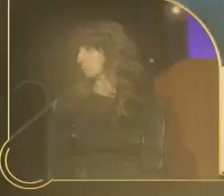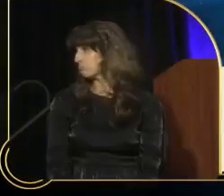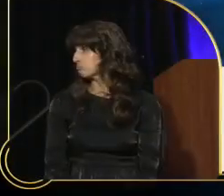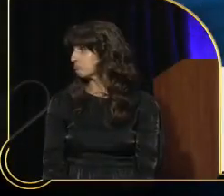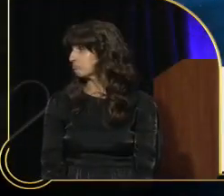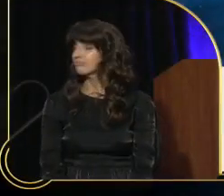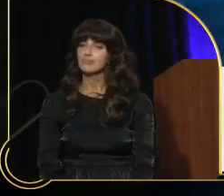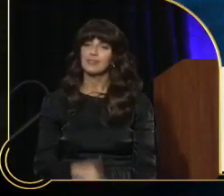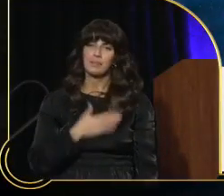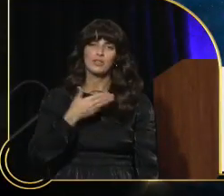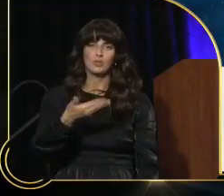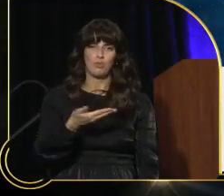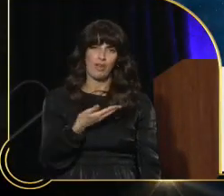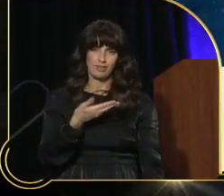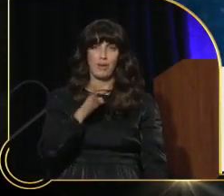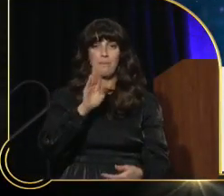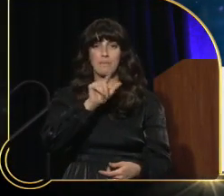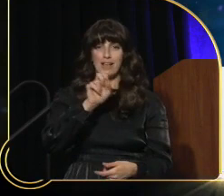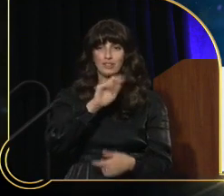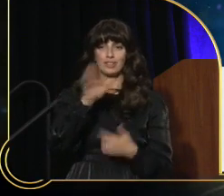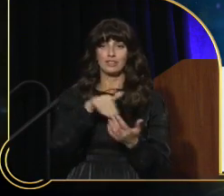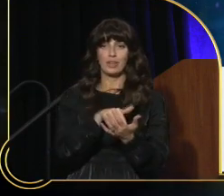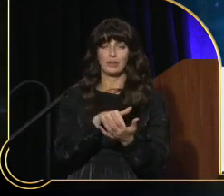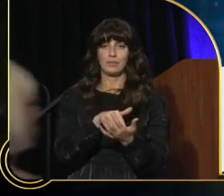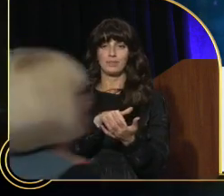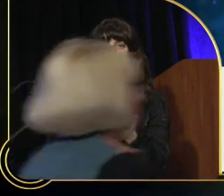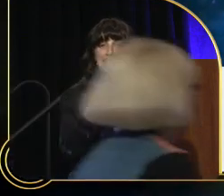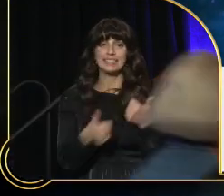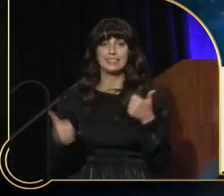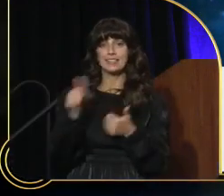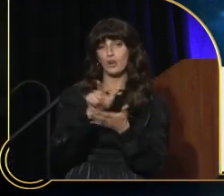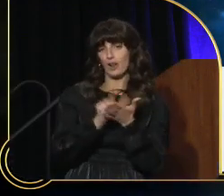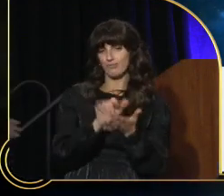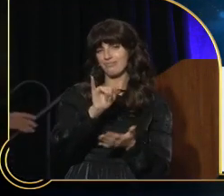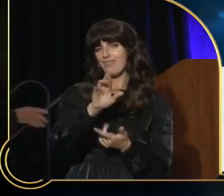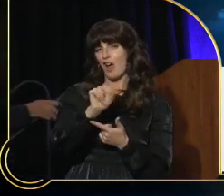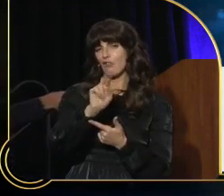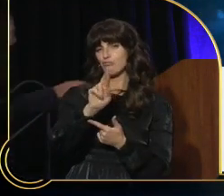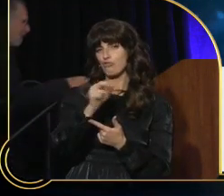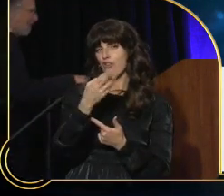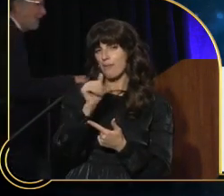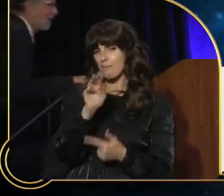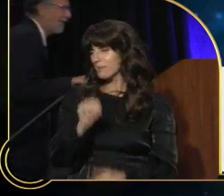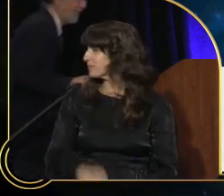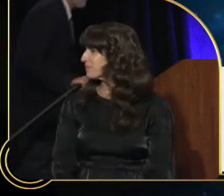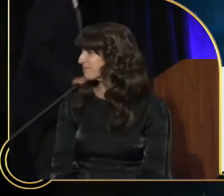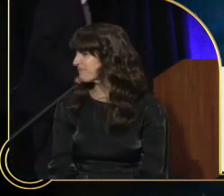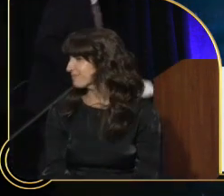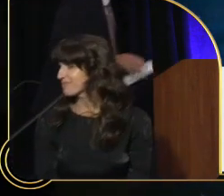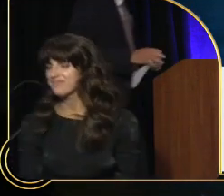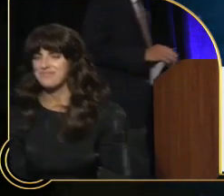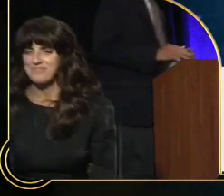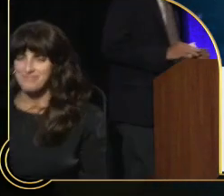Please welcome Bazelon Center Senior Counsel, Ira Burnham.